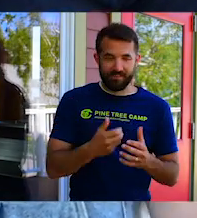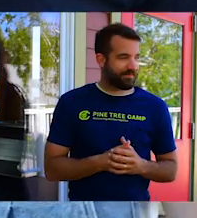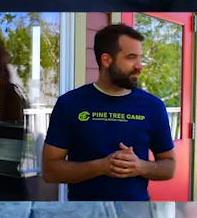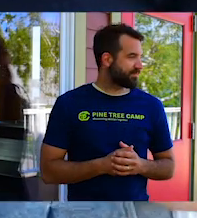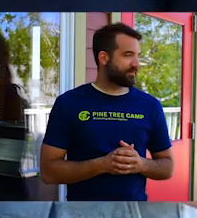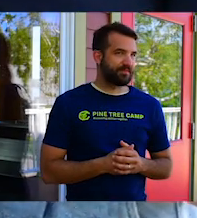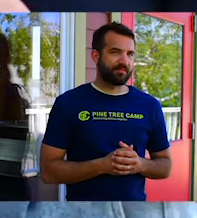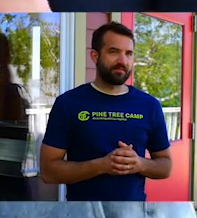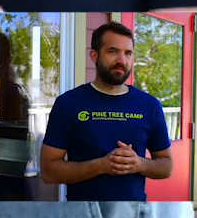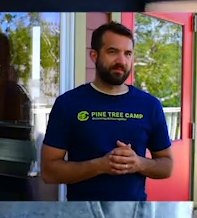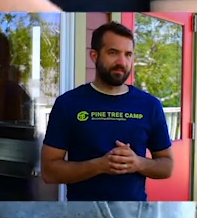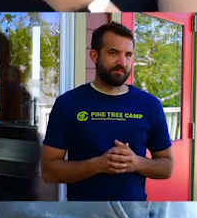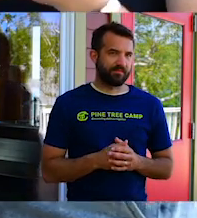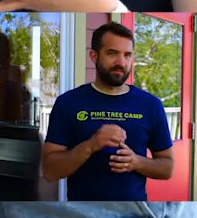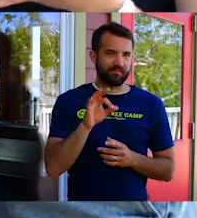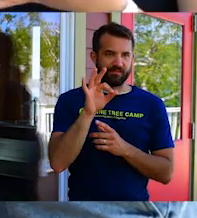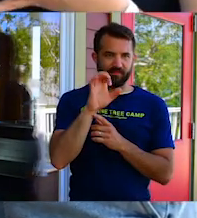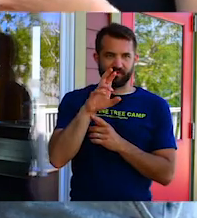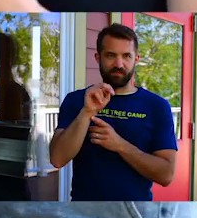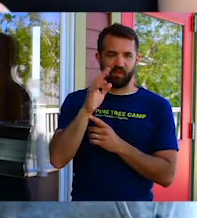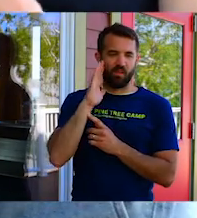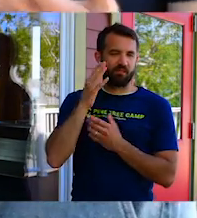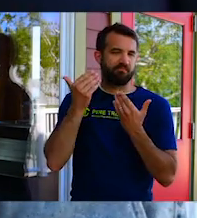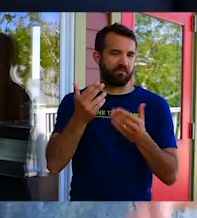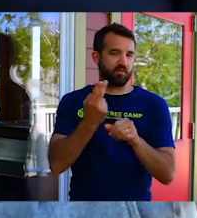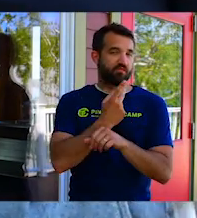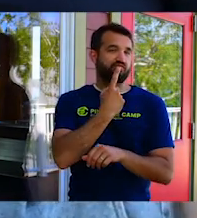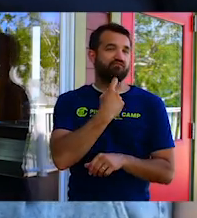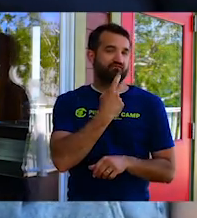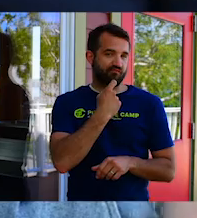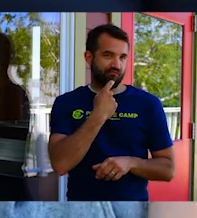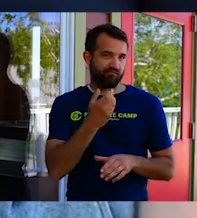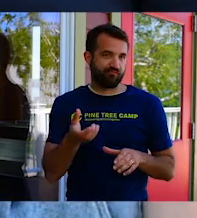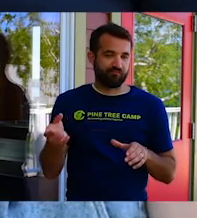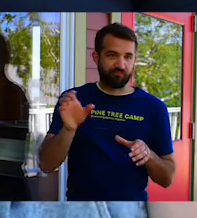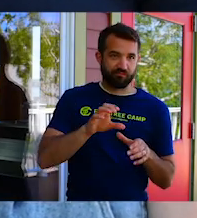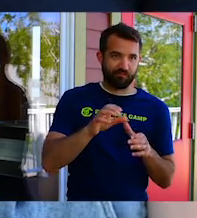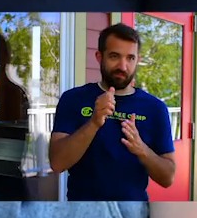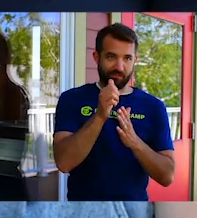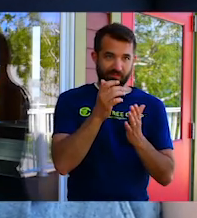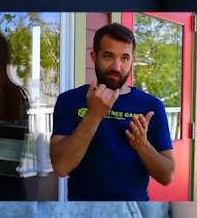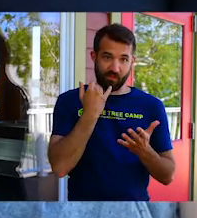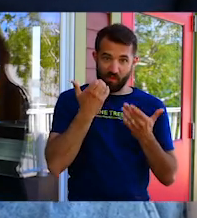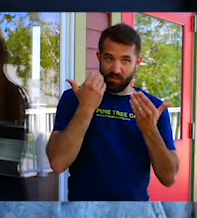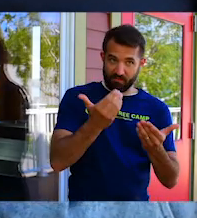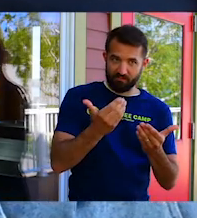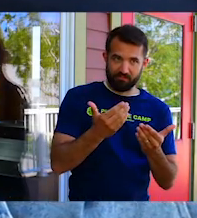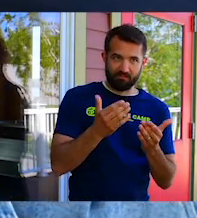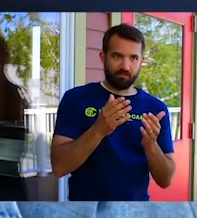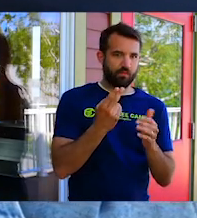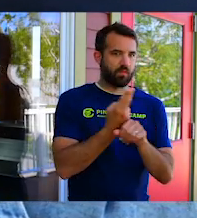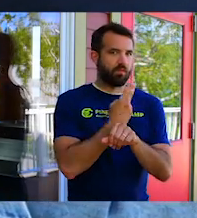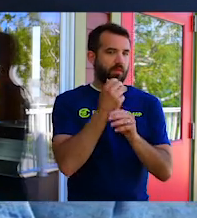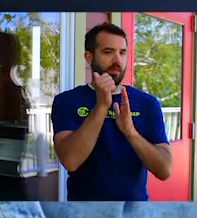red. The food coloring might stain your hands a little bit, but Fern has gloves, so that's okay.